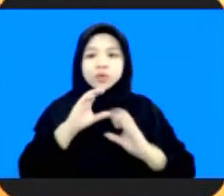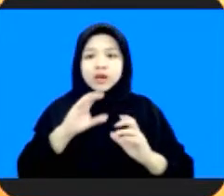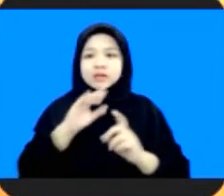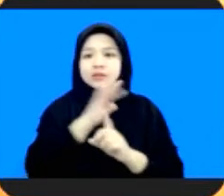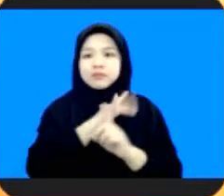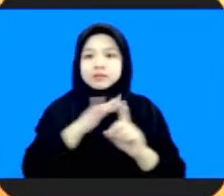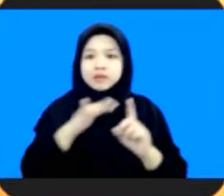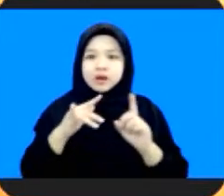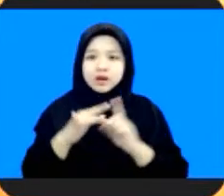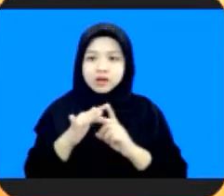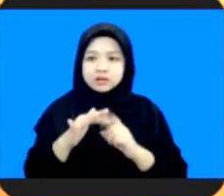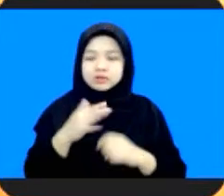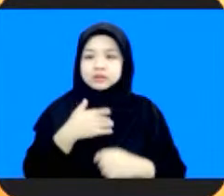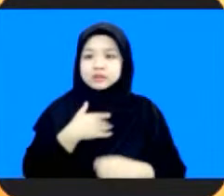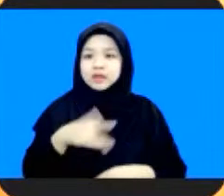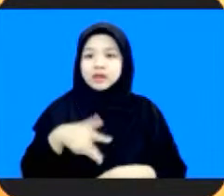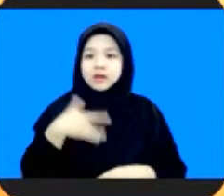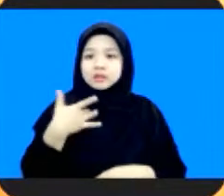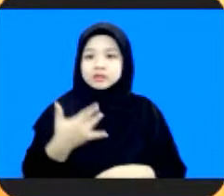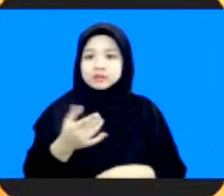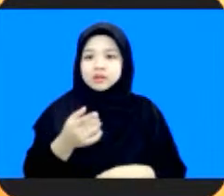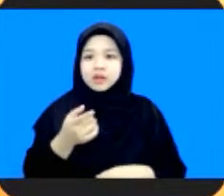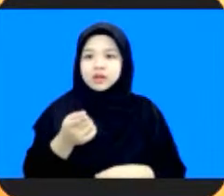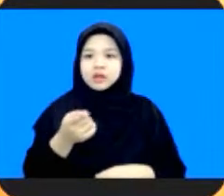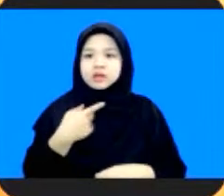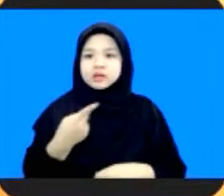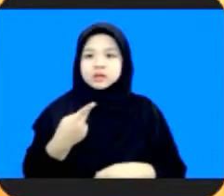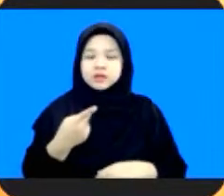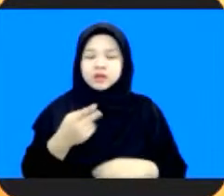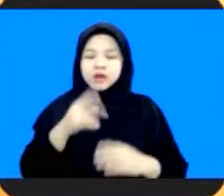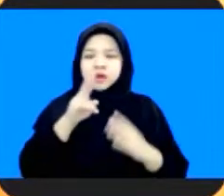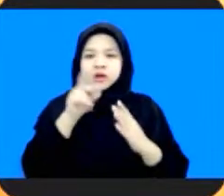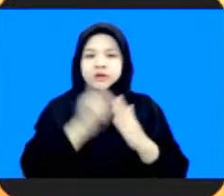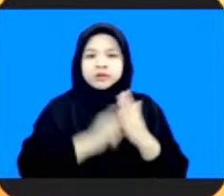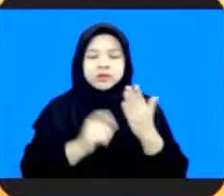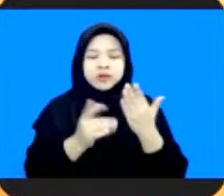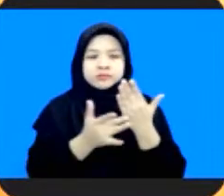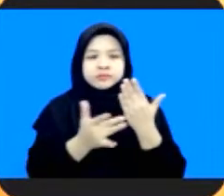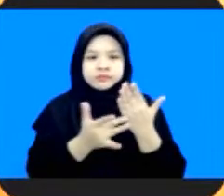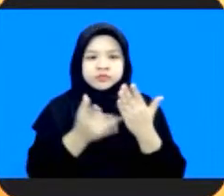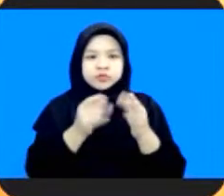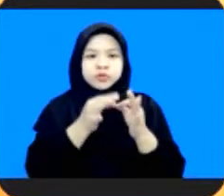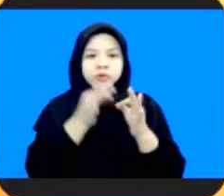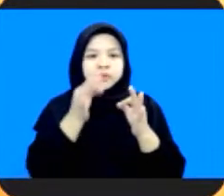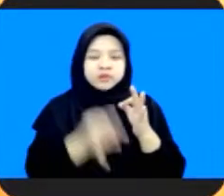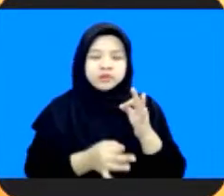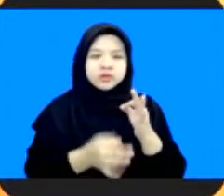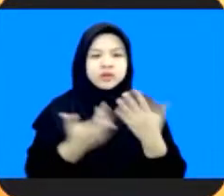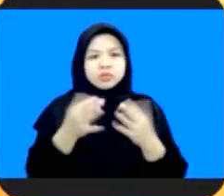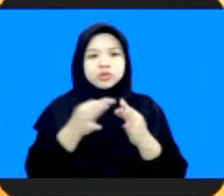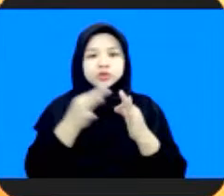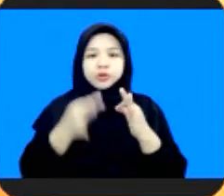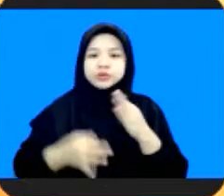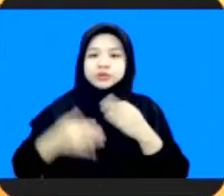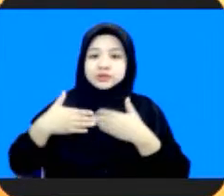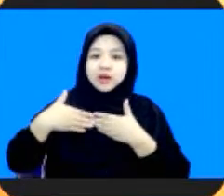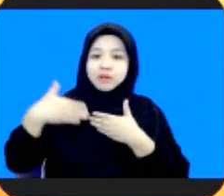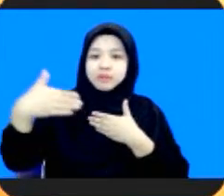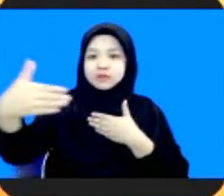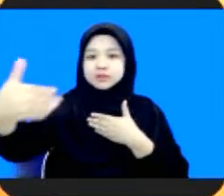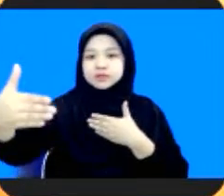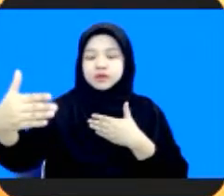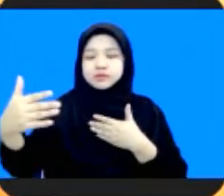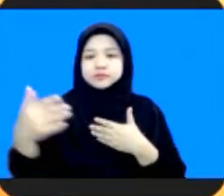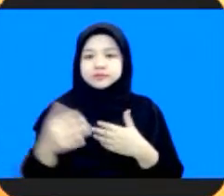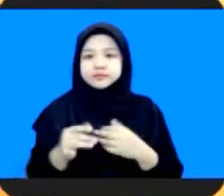literacy, I think we all need to understand that is quite a long-term kind of effort. But for, I mean, I'm quite agree with